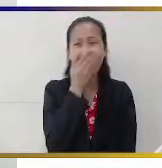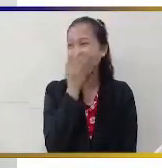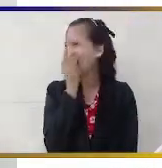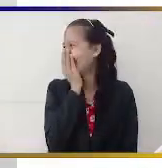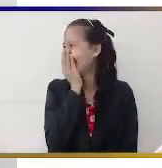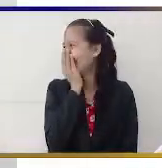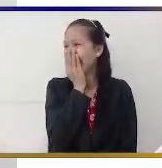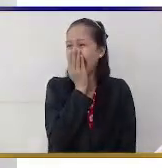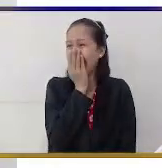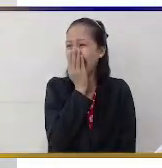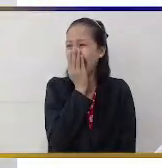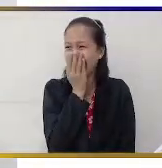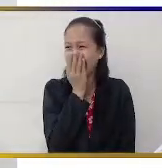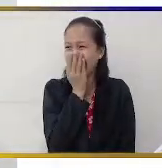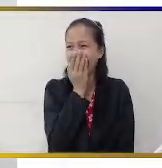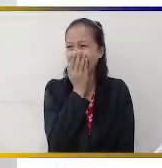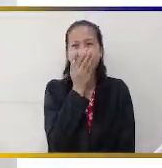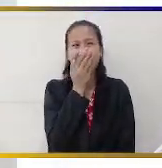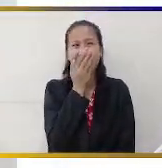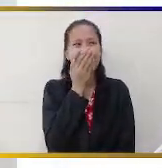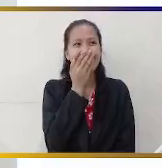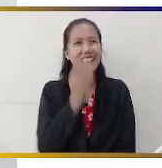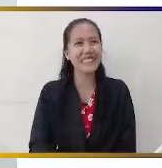Are you ready?